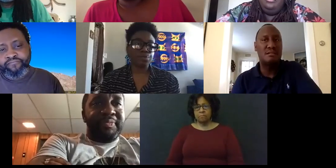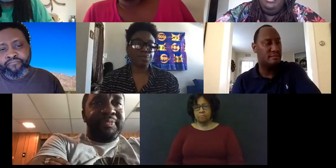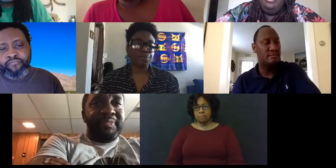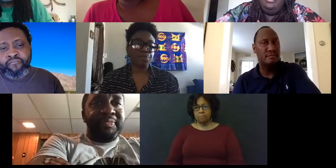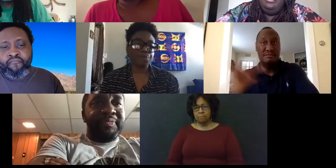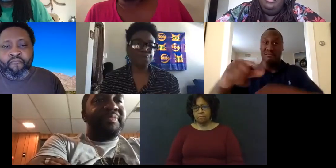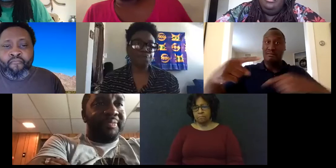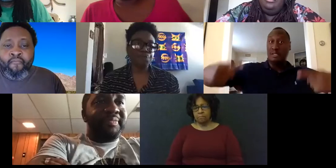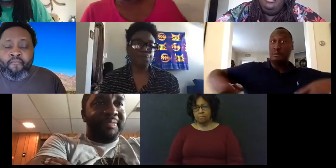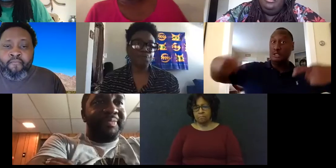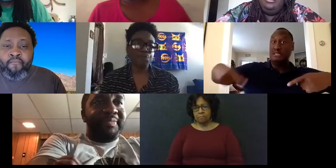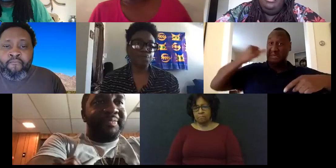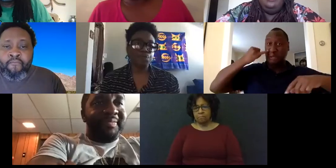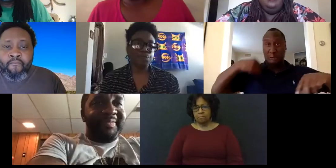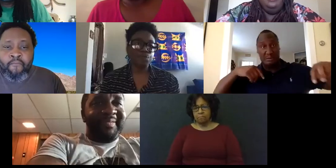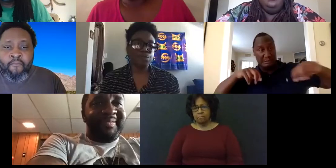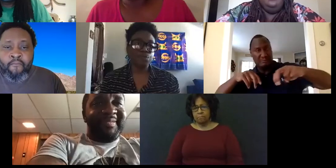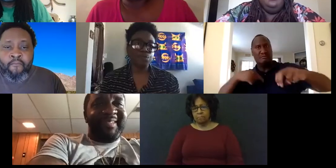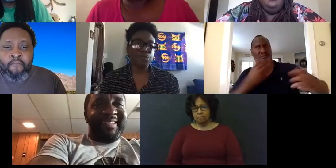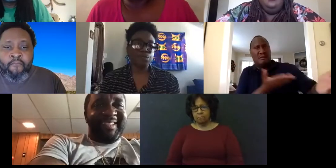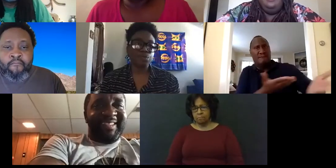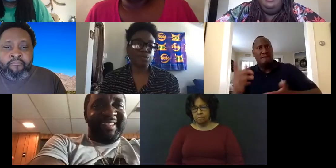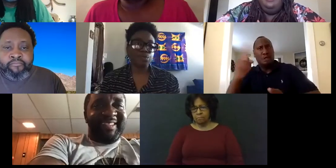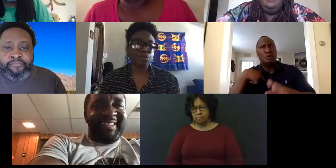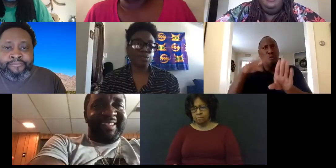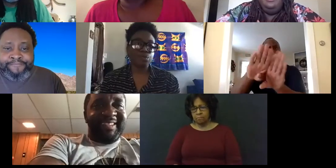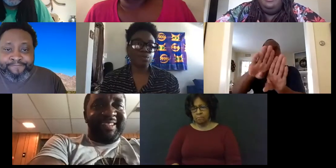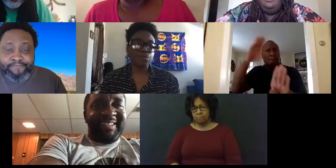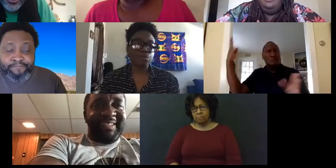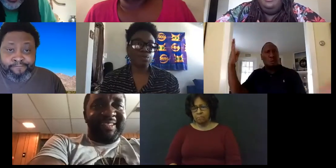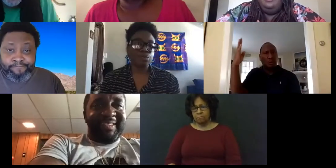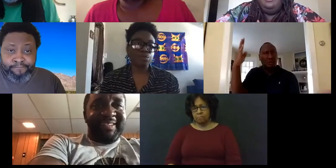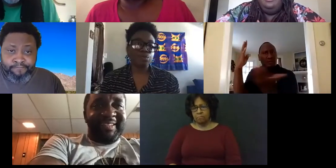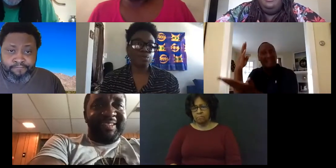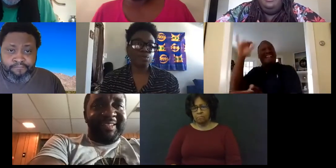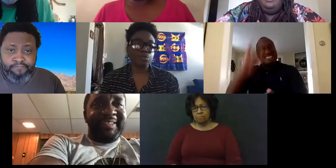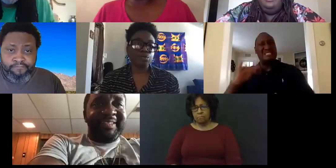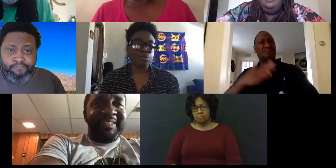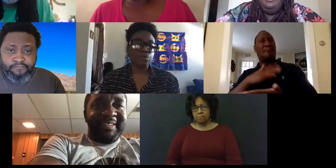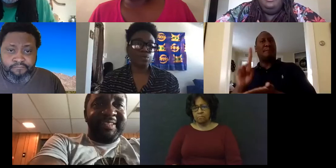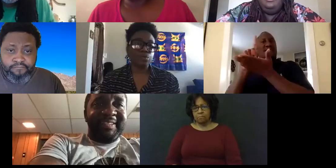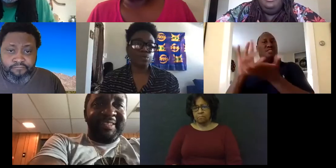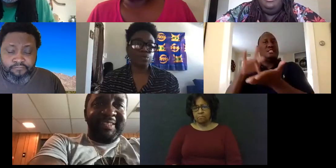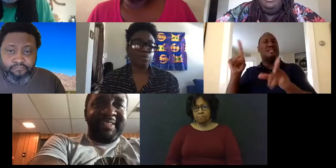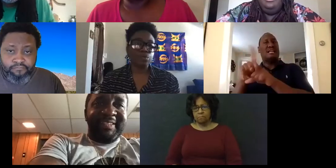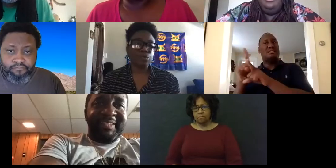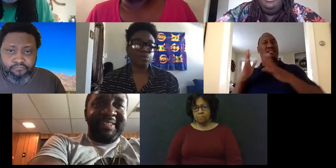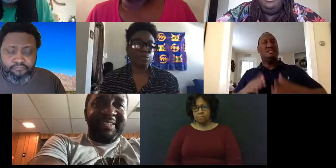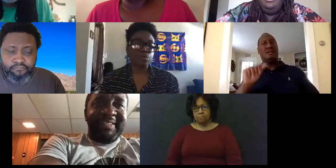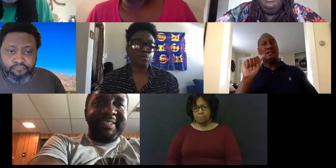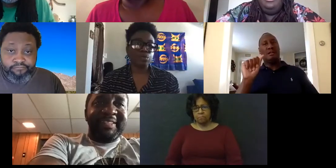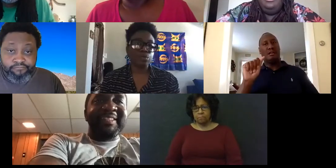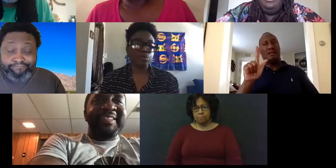know, and that's what I wanted to say. And just like if there's a person in the wheelchair, how about, you know, open the